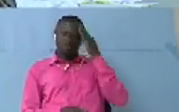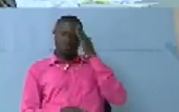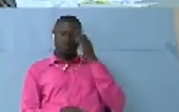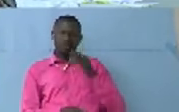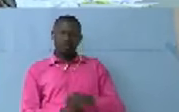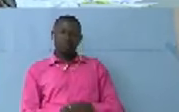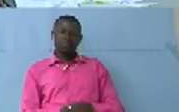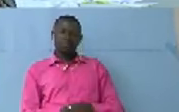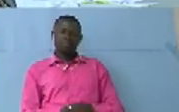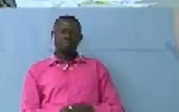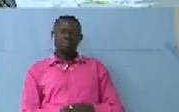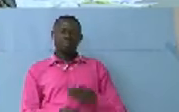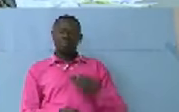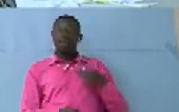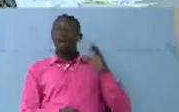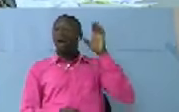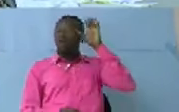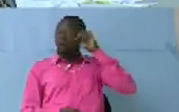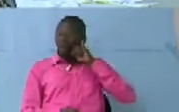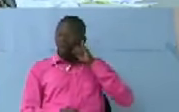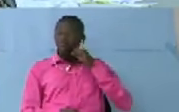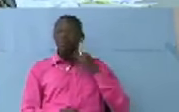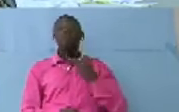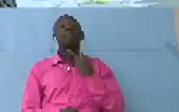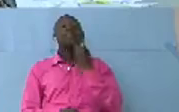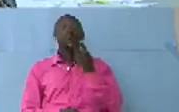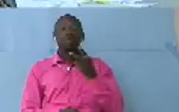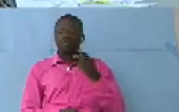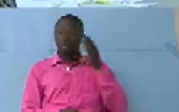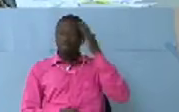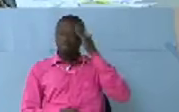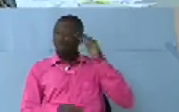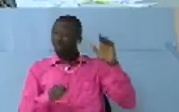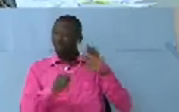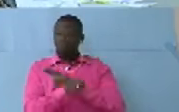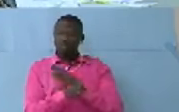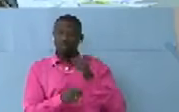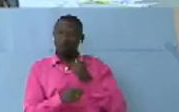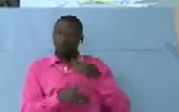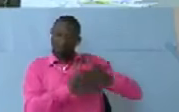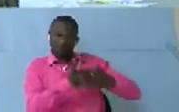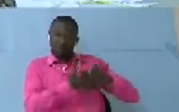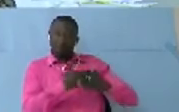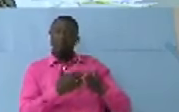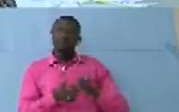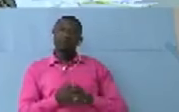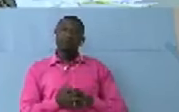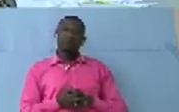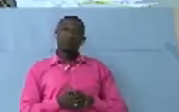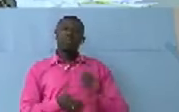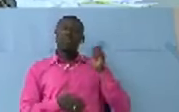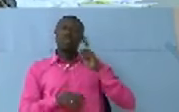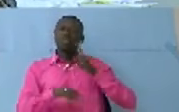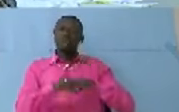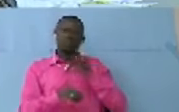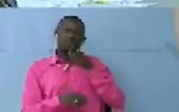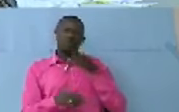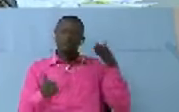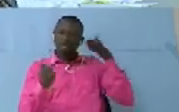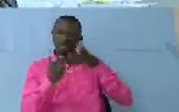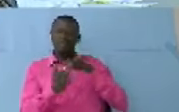anungalom baakele, msutiyata lale. I recognize his voice and I know him very well because I'm very close to him. What time did you guys arrive at